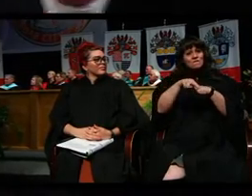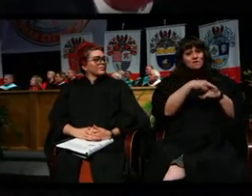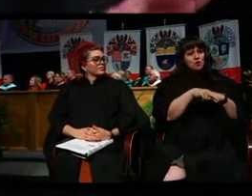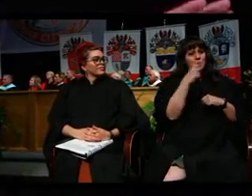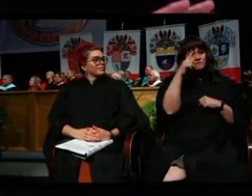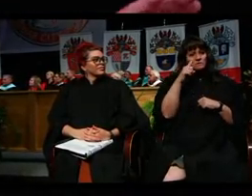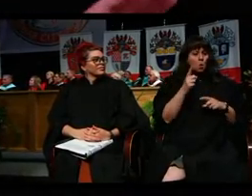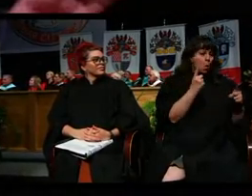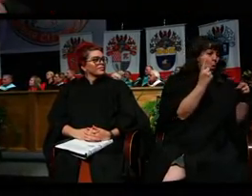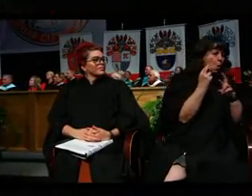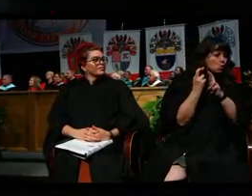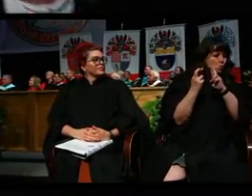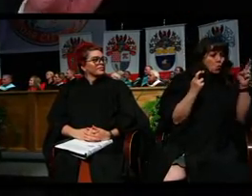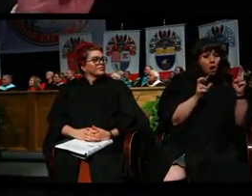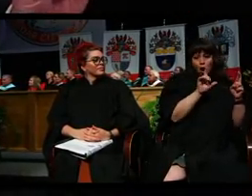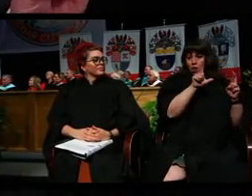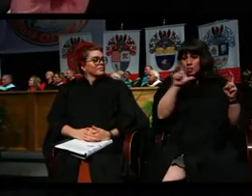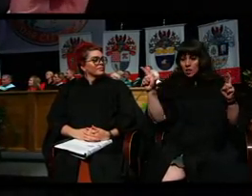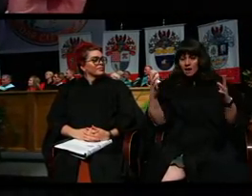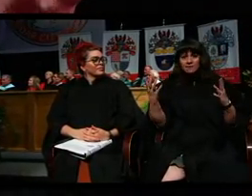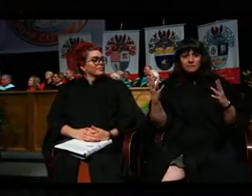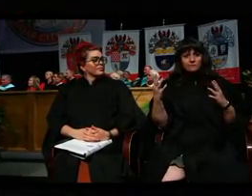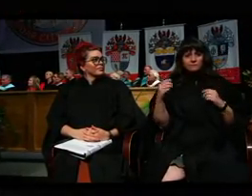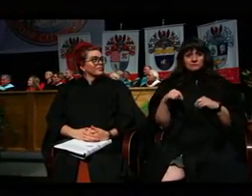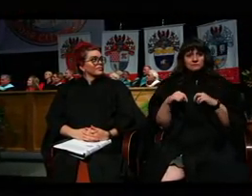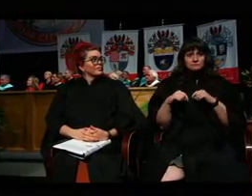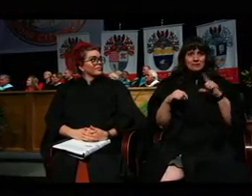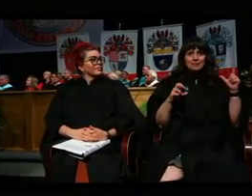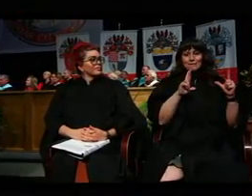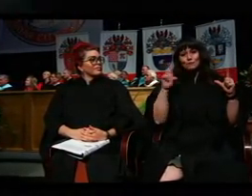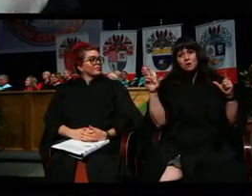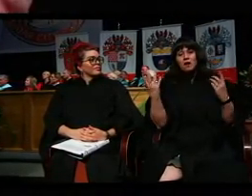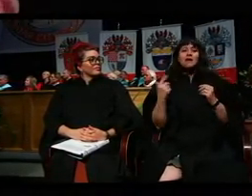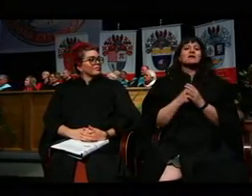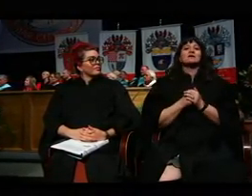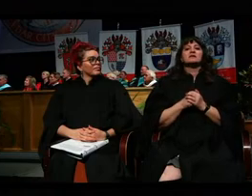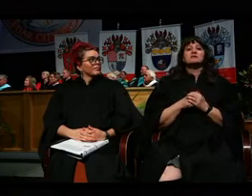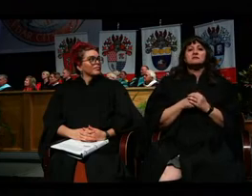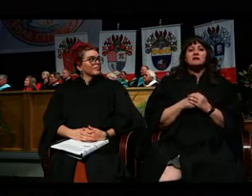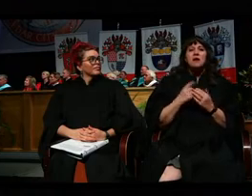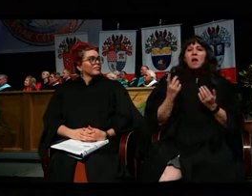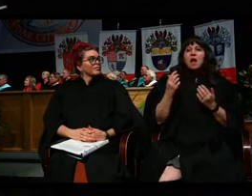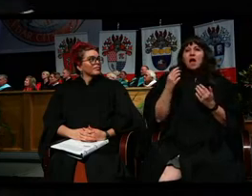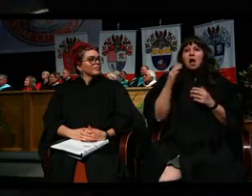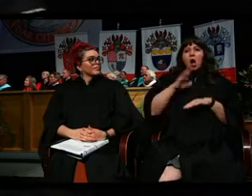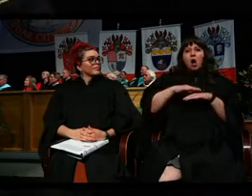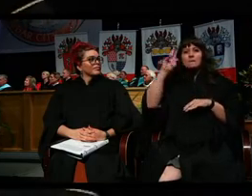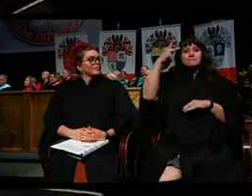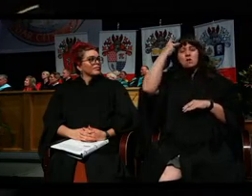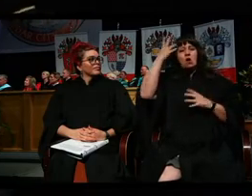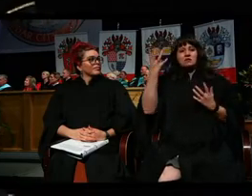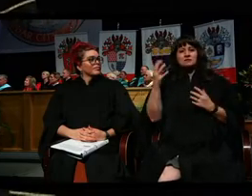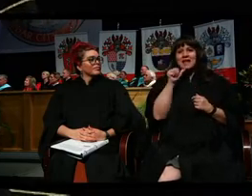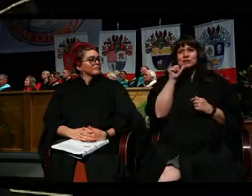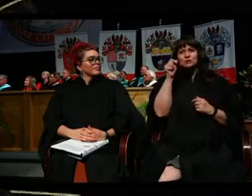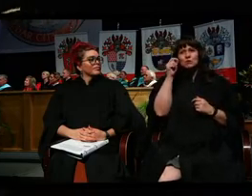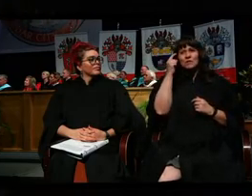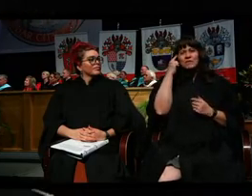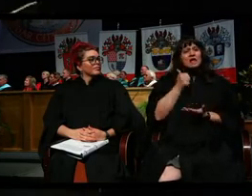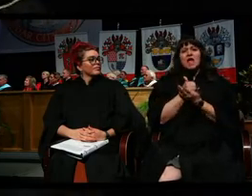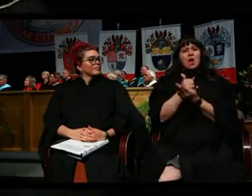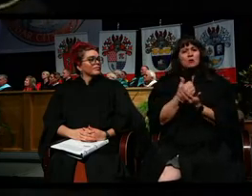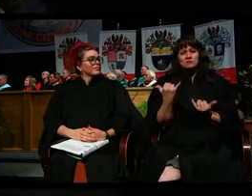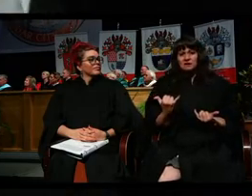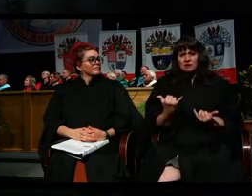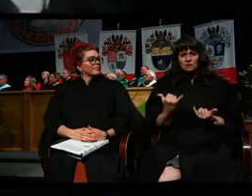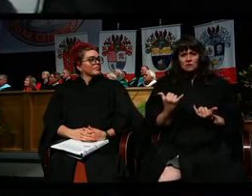right or left on the political spectrum. Say that someone's far right or someone's far left. I don't know that that's particularly helpful anymore. In fact,